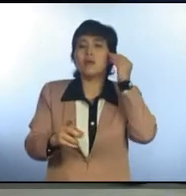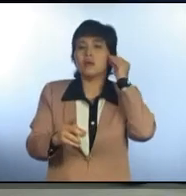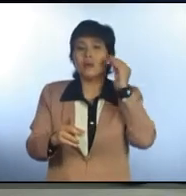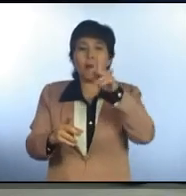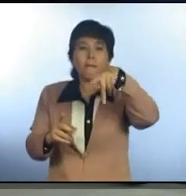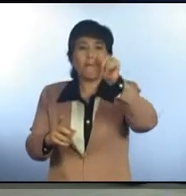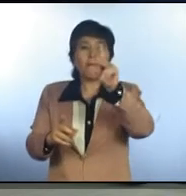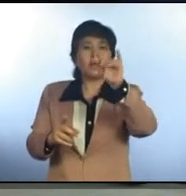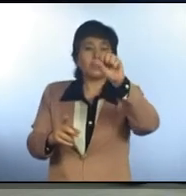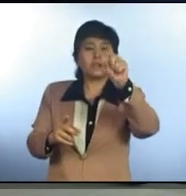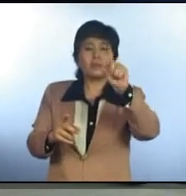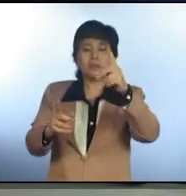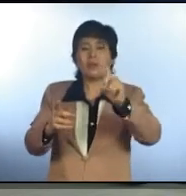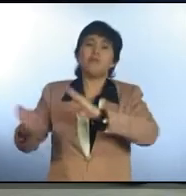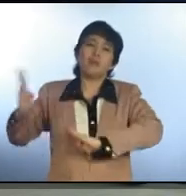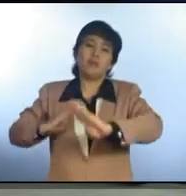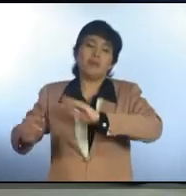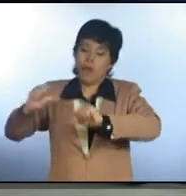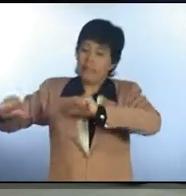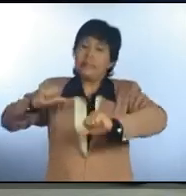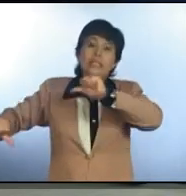and that's when his attitude changed.